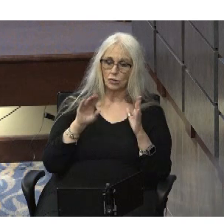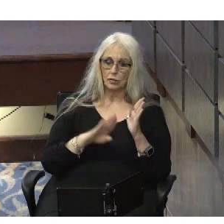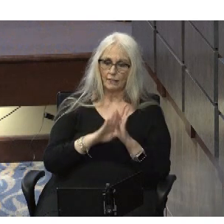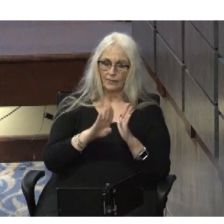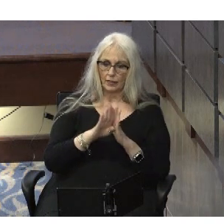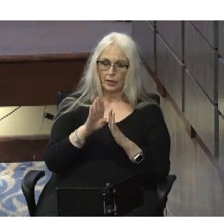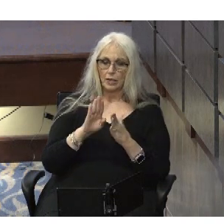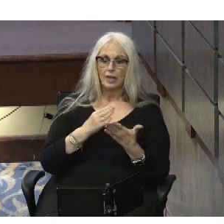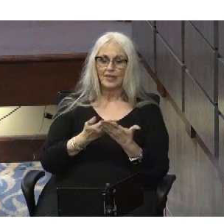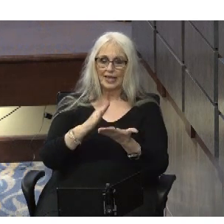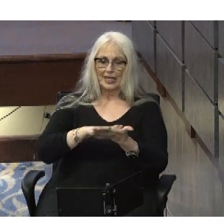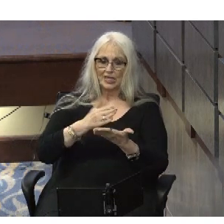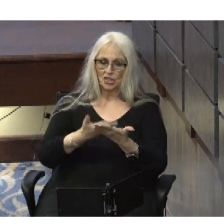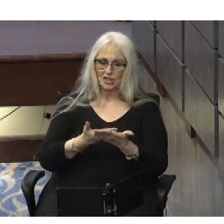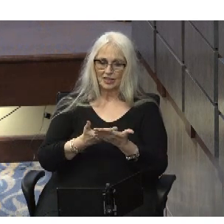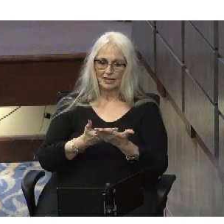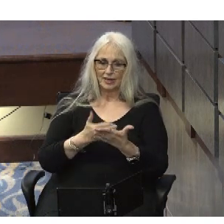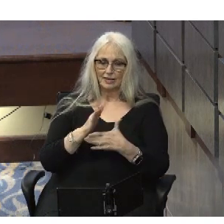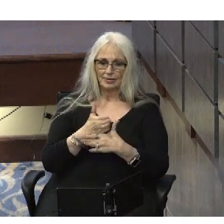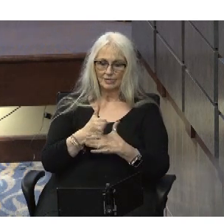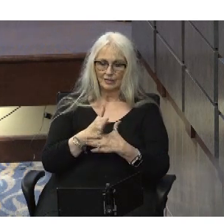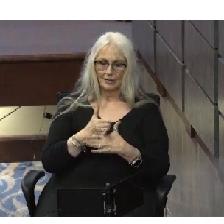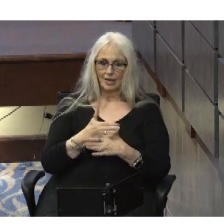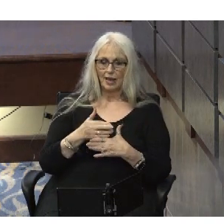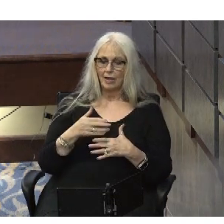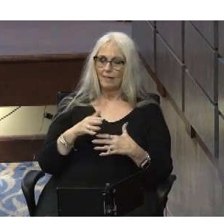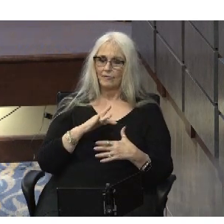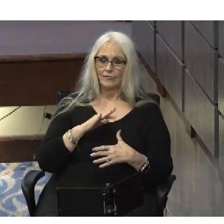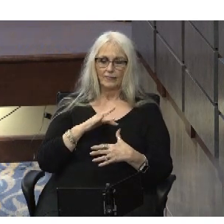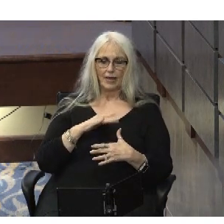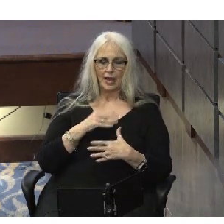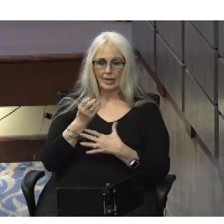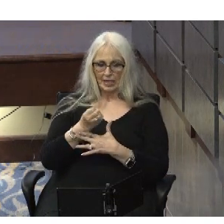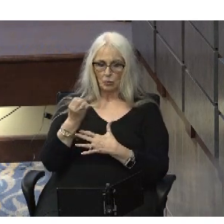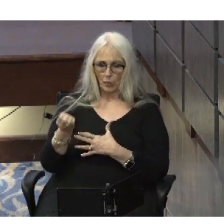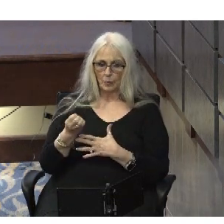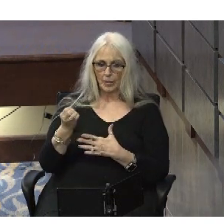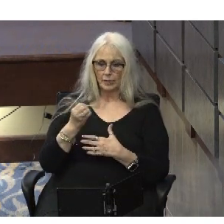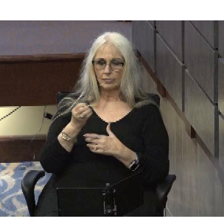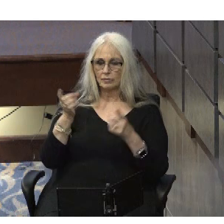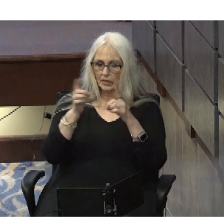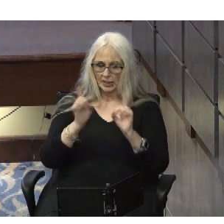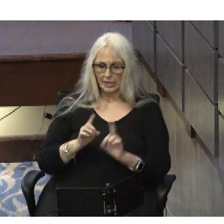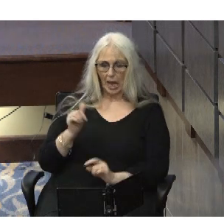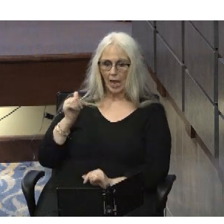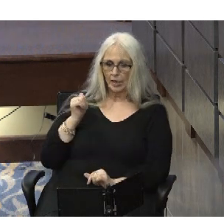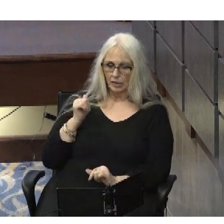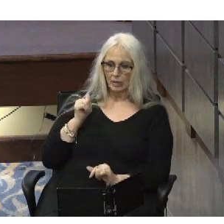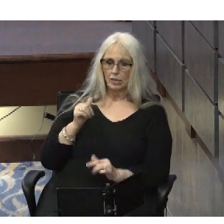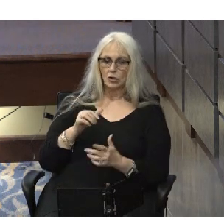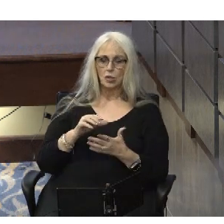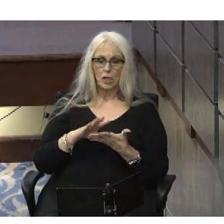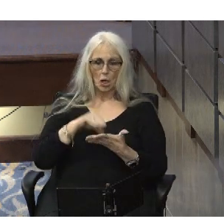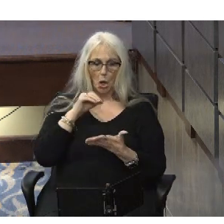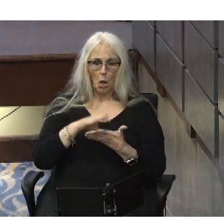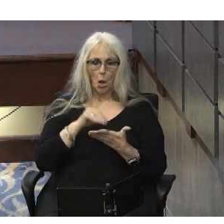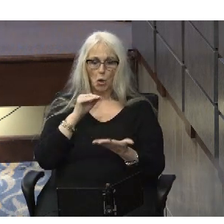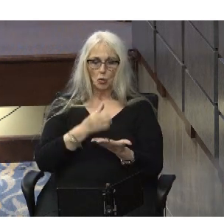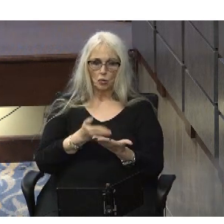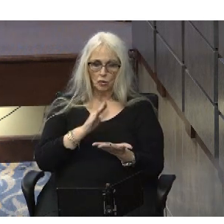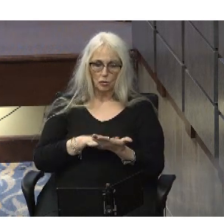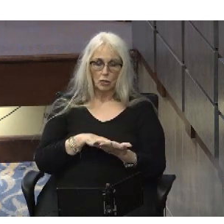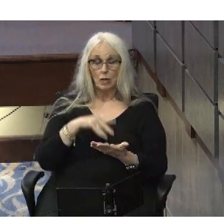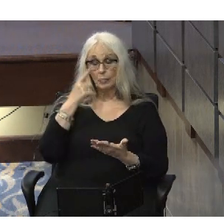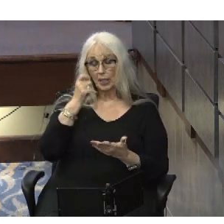community kitchens. Designed with only the highest commercial cooking equipment in mind, it will create a place for cooking skills to be learned because residents will